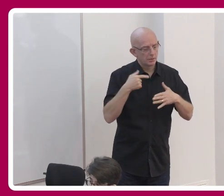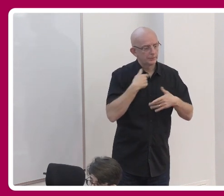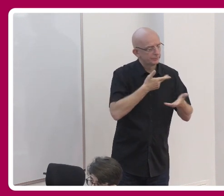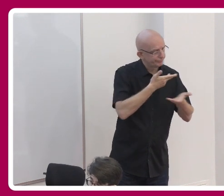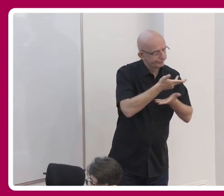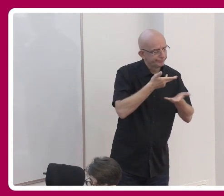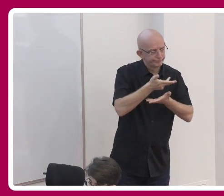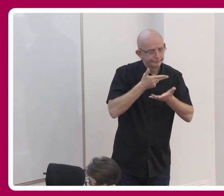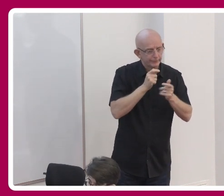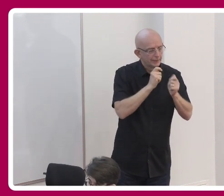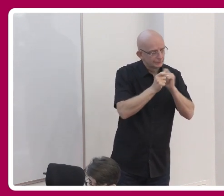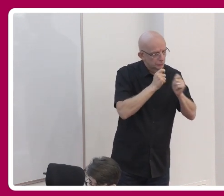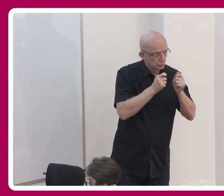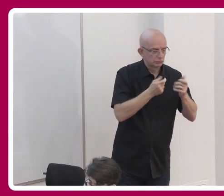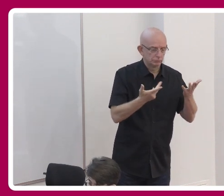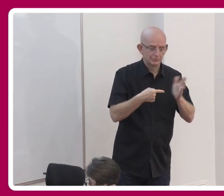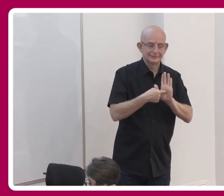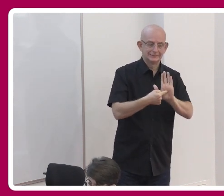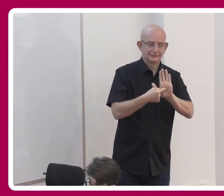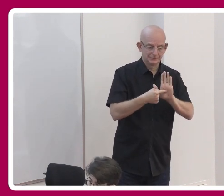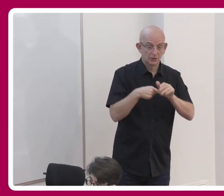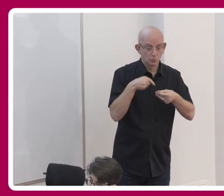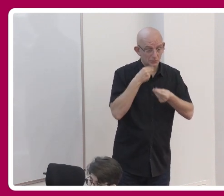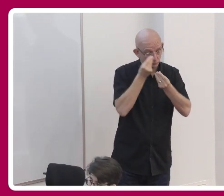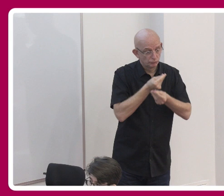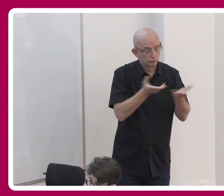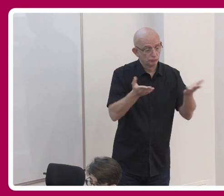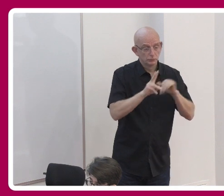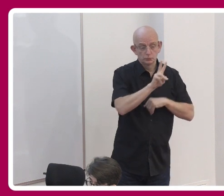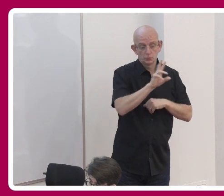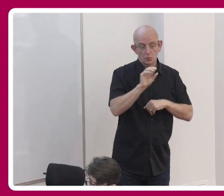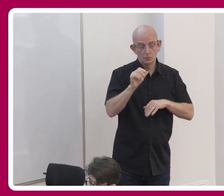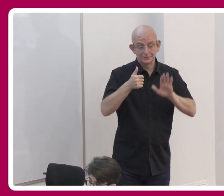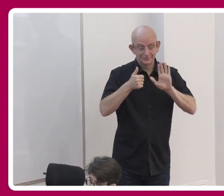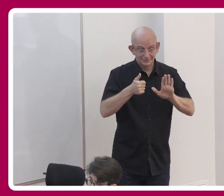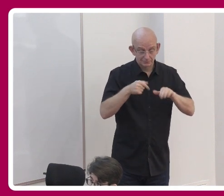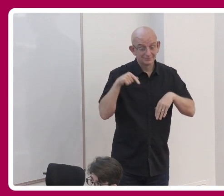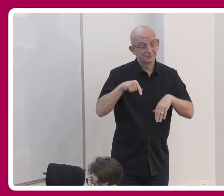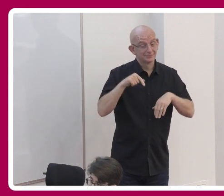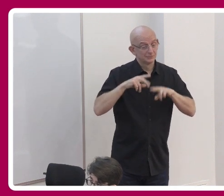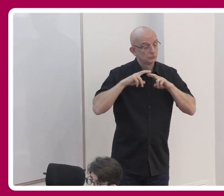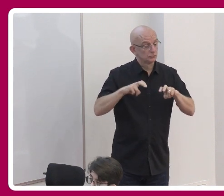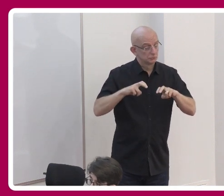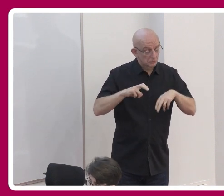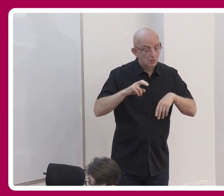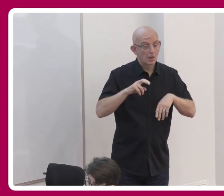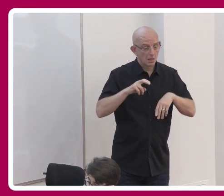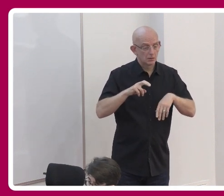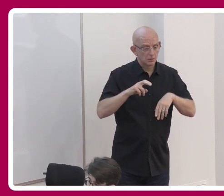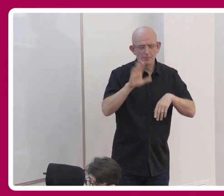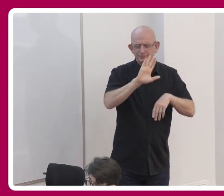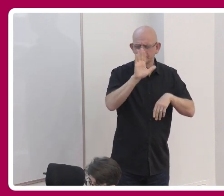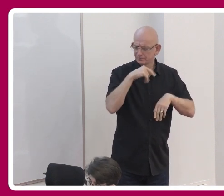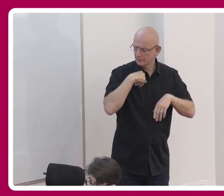We did the research over a 2-year period, released the report in 2016. It involved interviews with